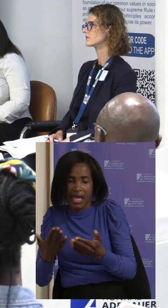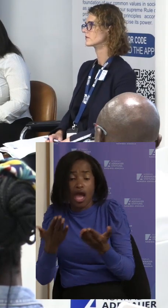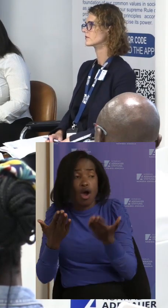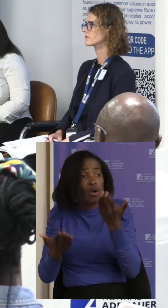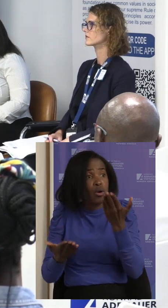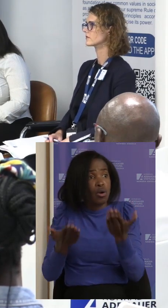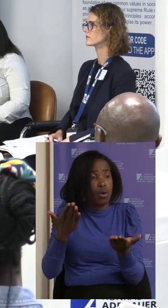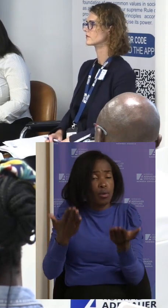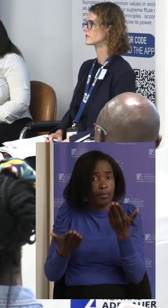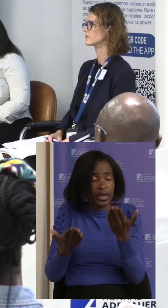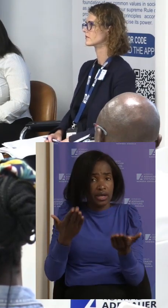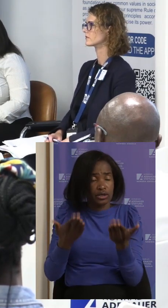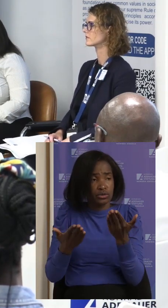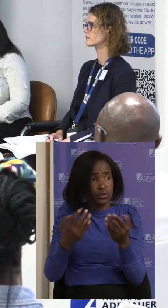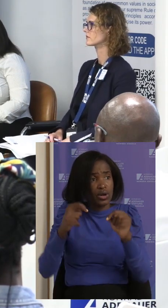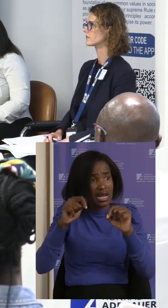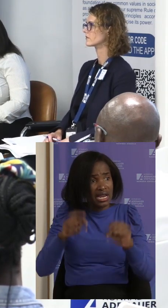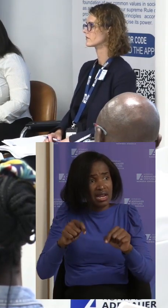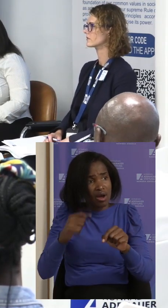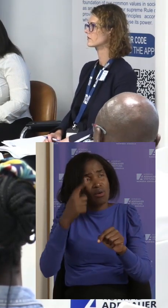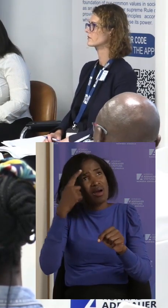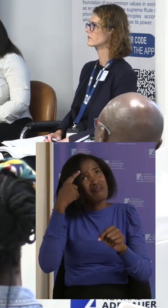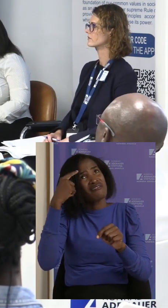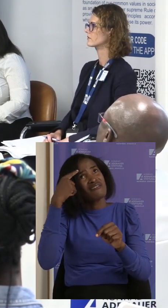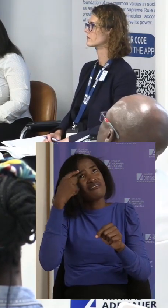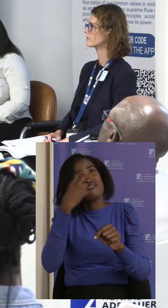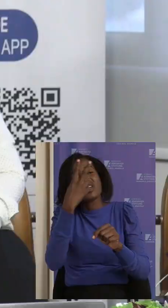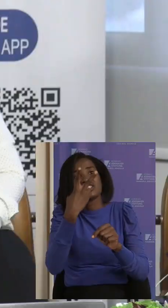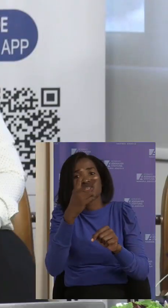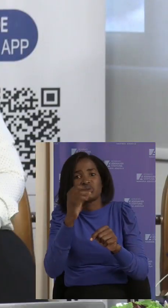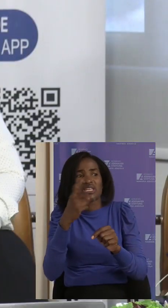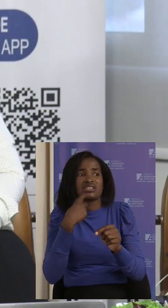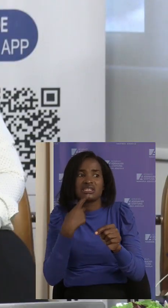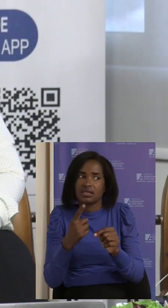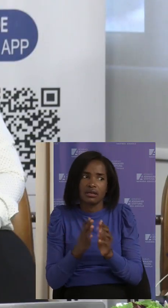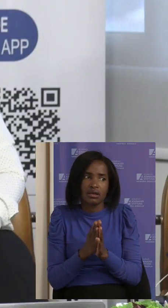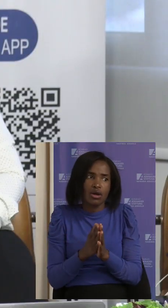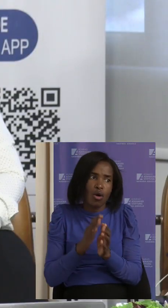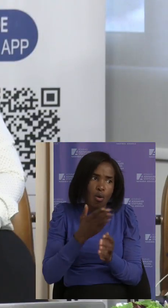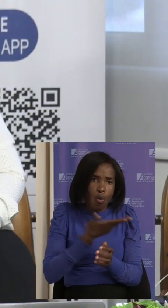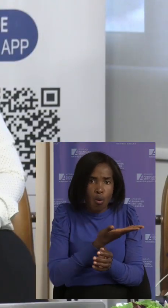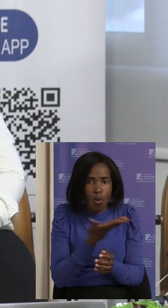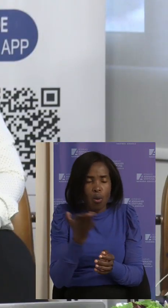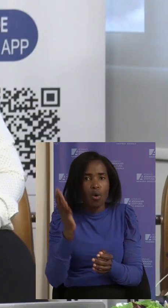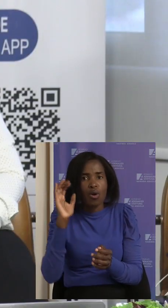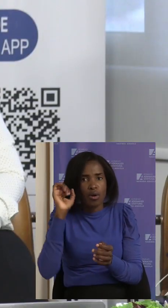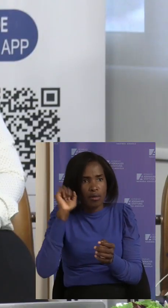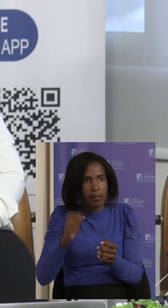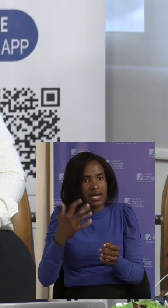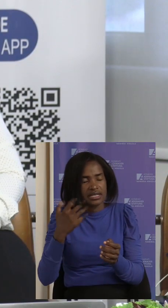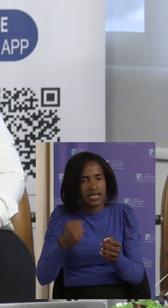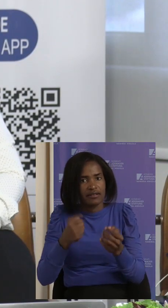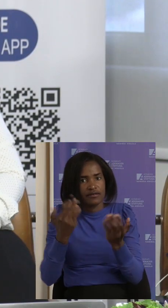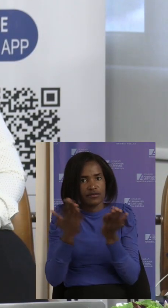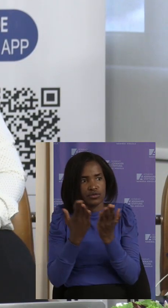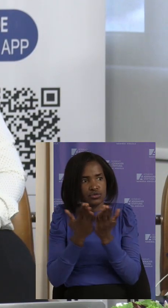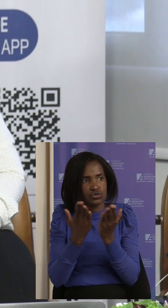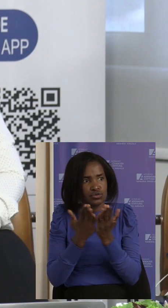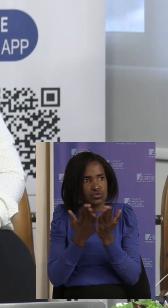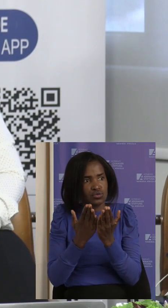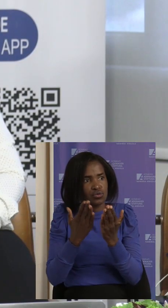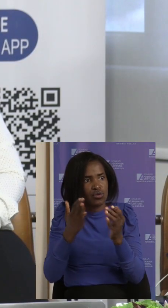compared to what we aspire for, our Vision 2030 says we should all have completed our school career in